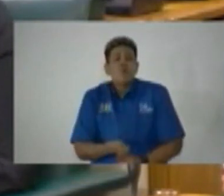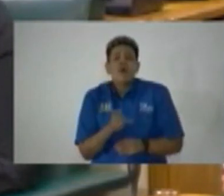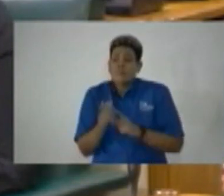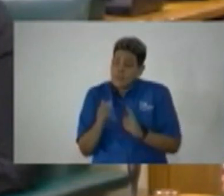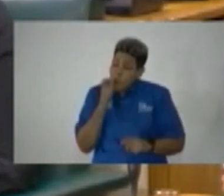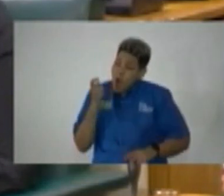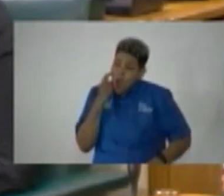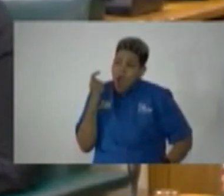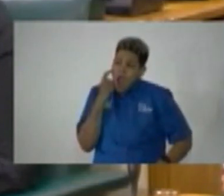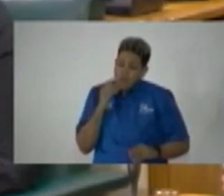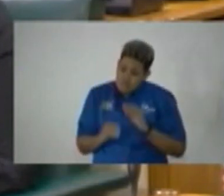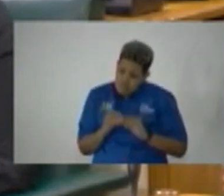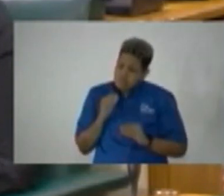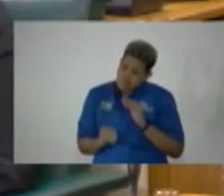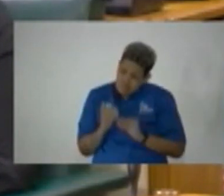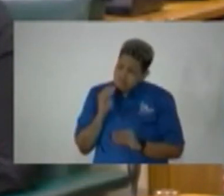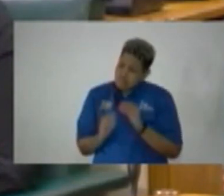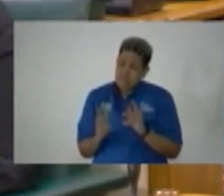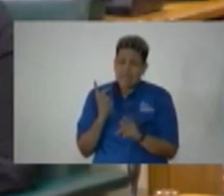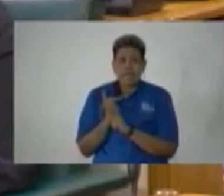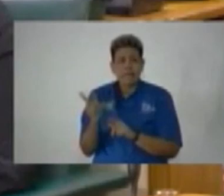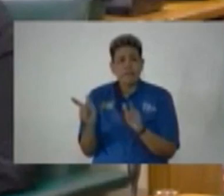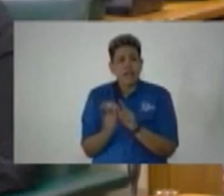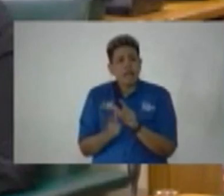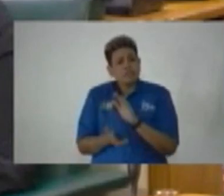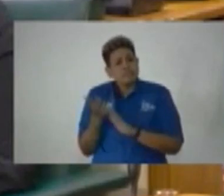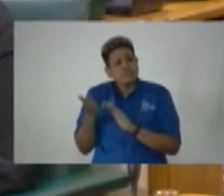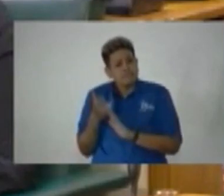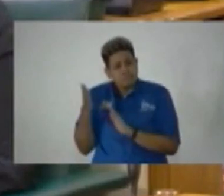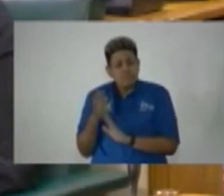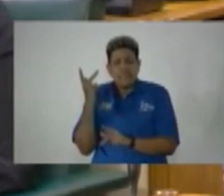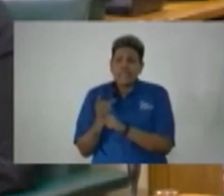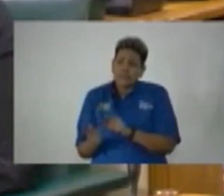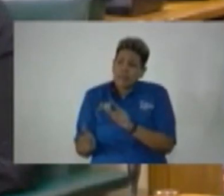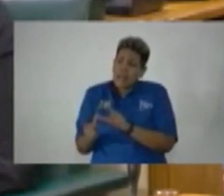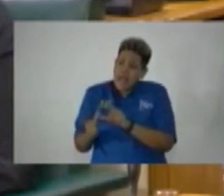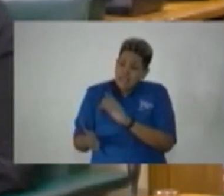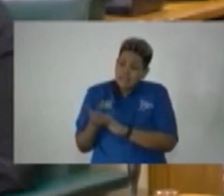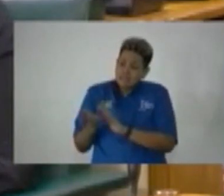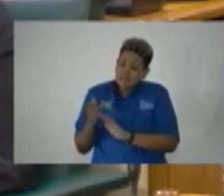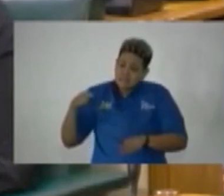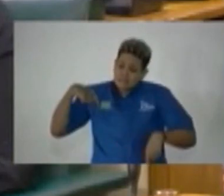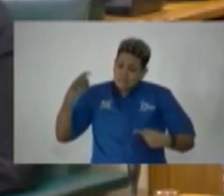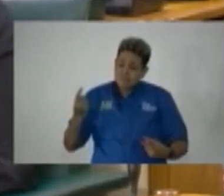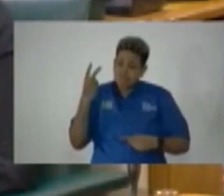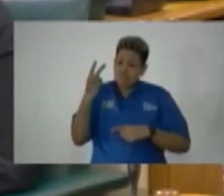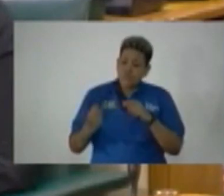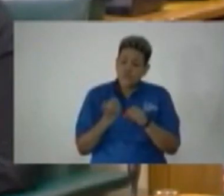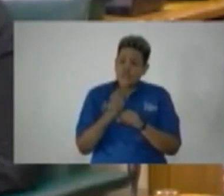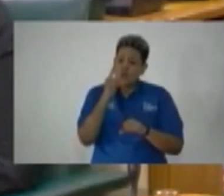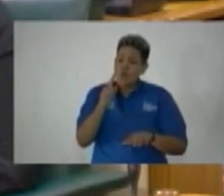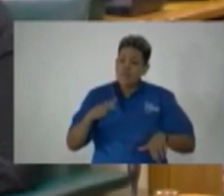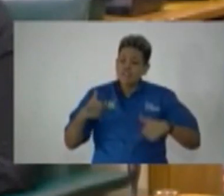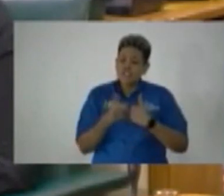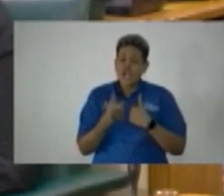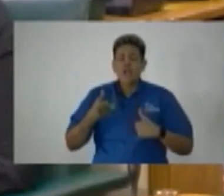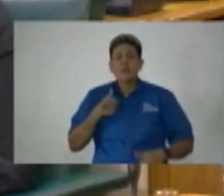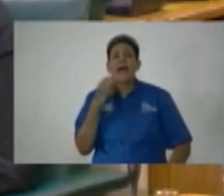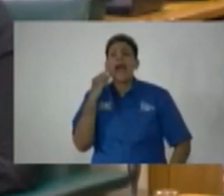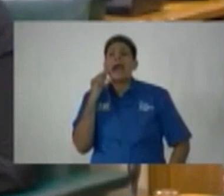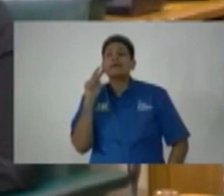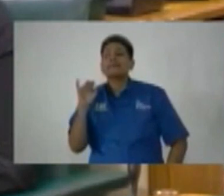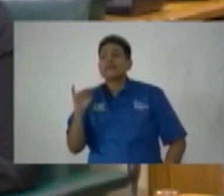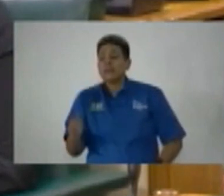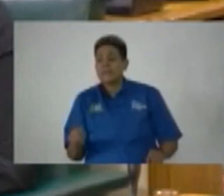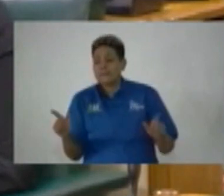consistently maintain their fisheries license and who have maintained their license over the last 2 years. One of the challenges that we have, Madam Speaker, is that